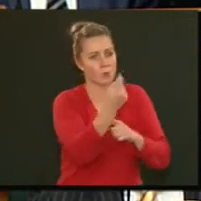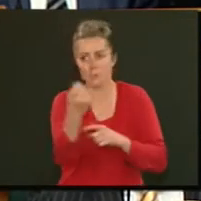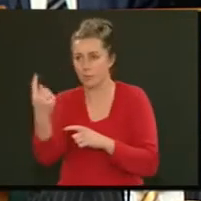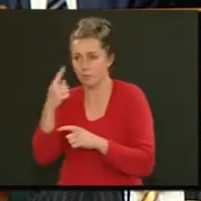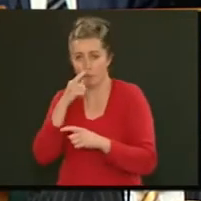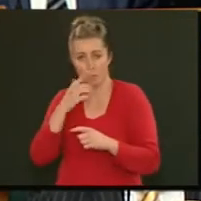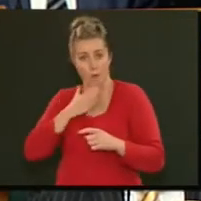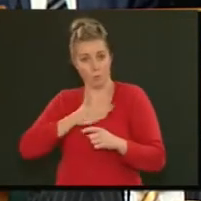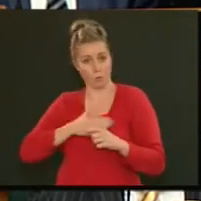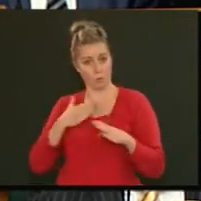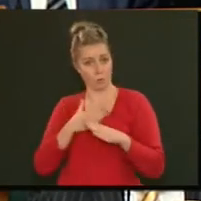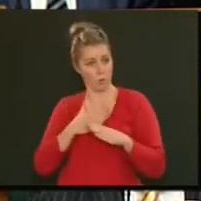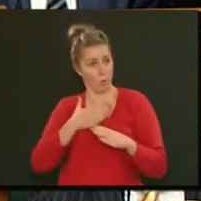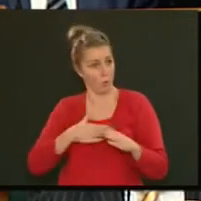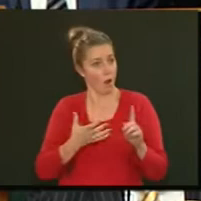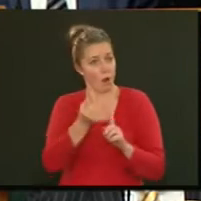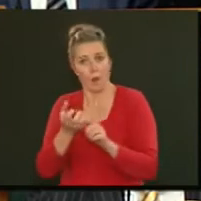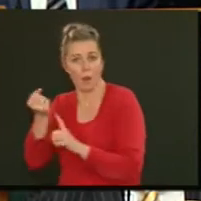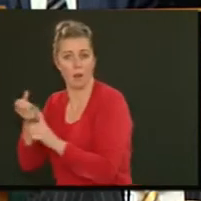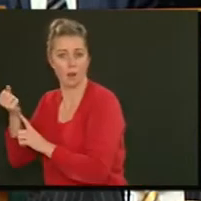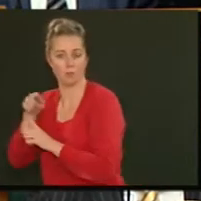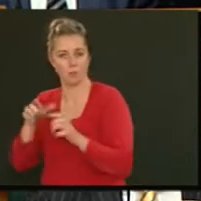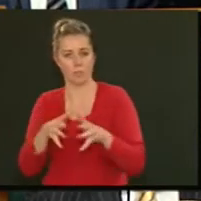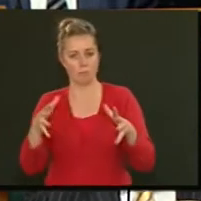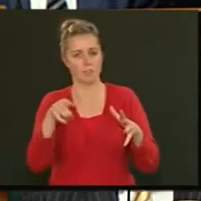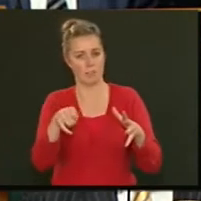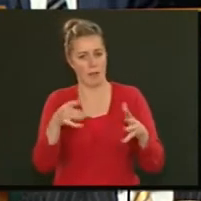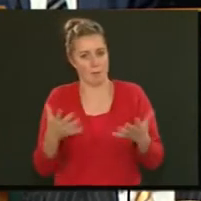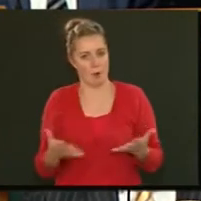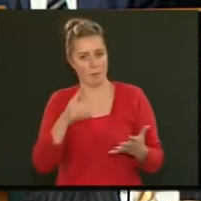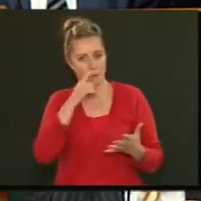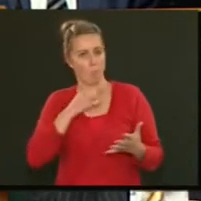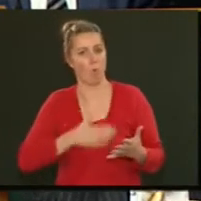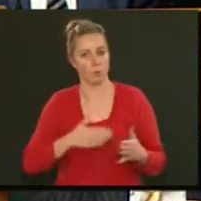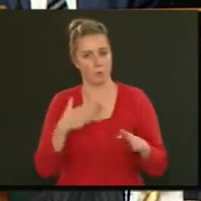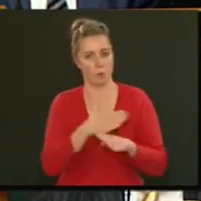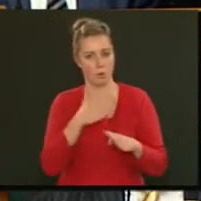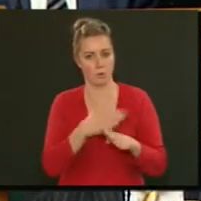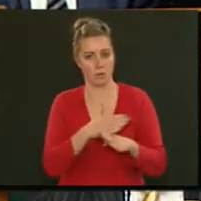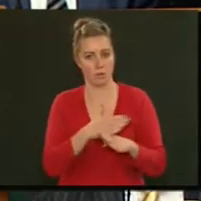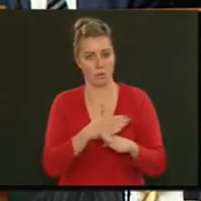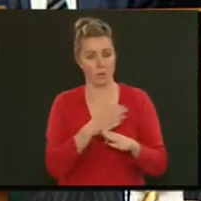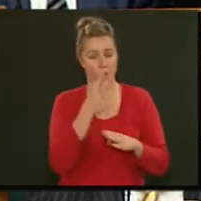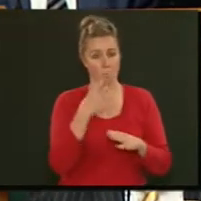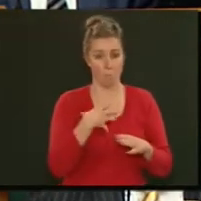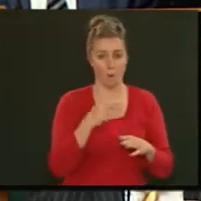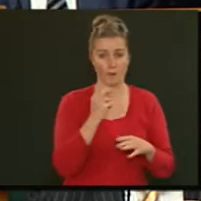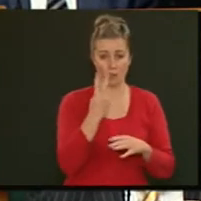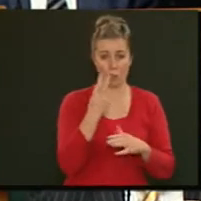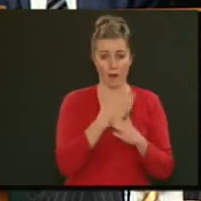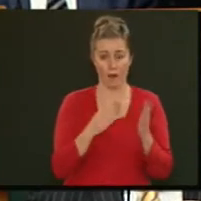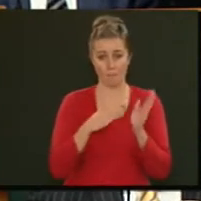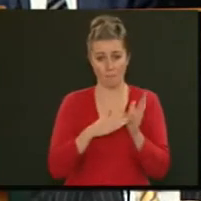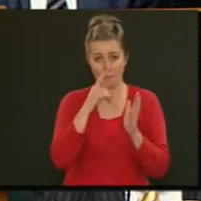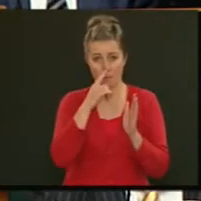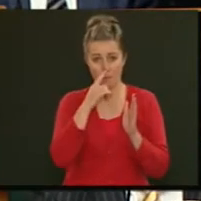want to work. That is now increasingly the case. There are more than 2.5 million people employed in this